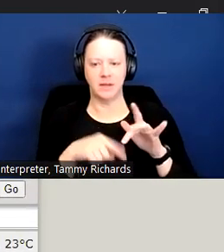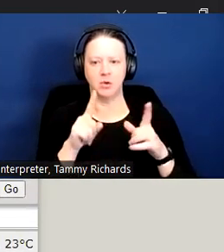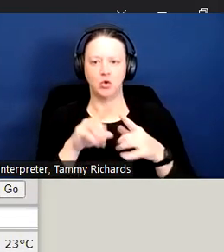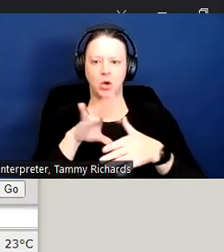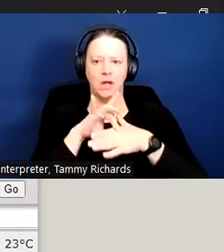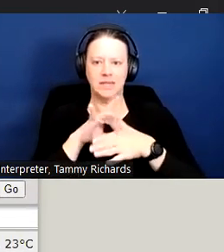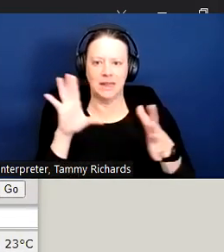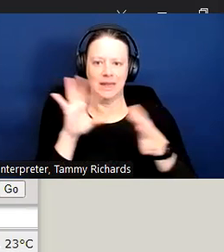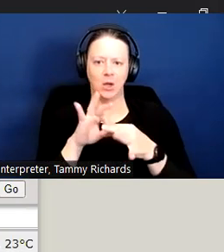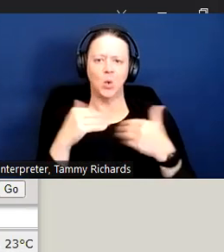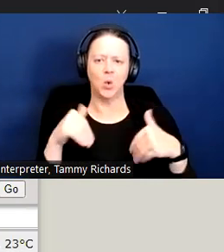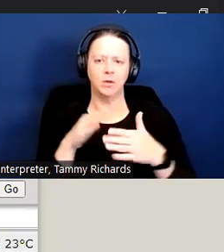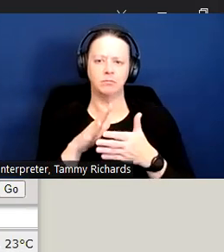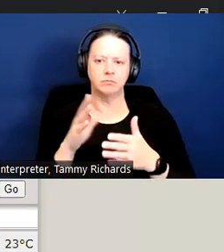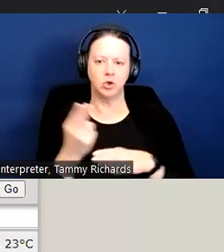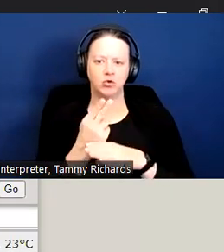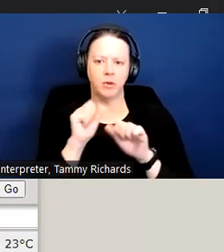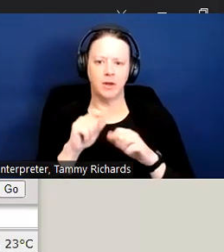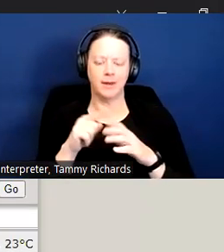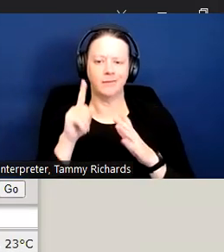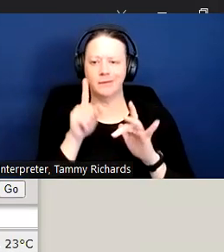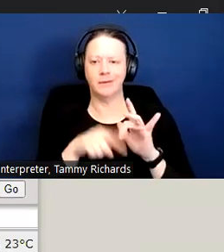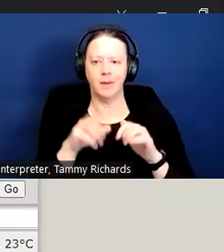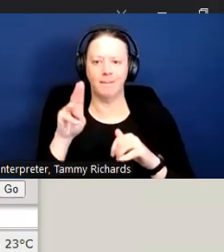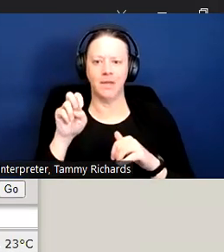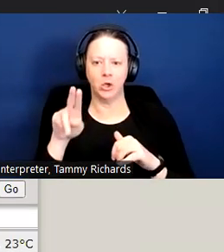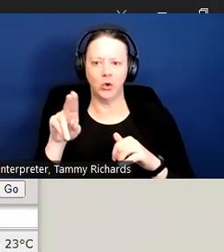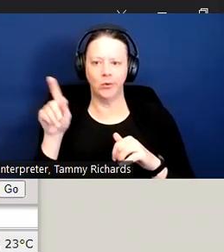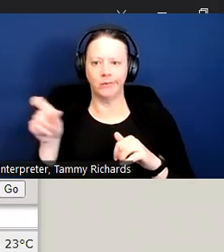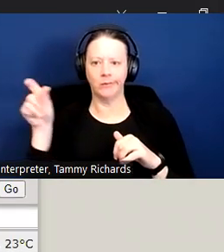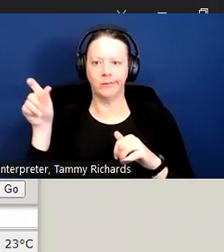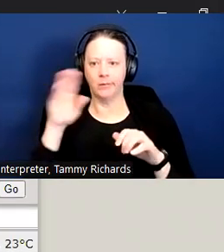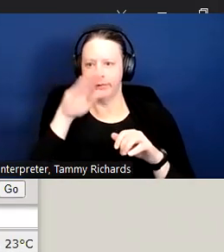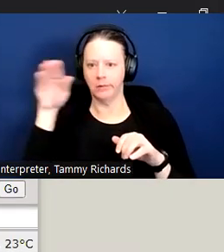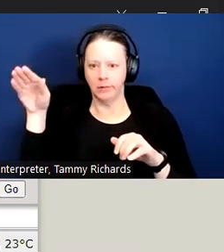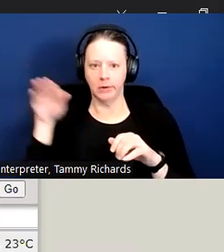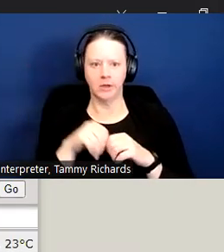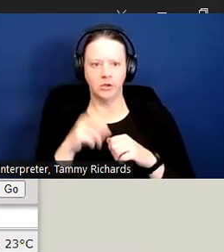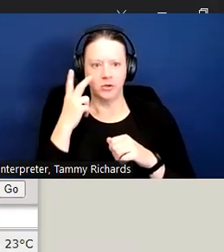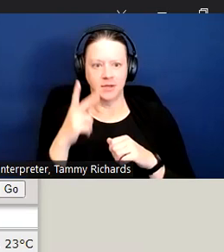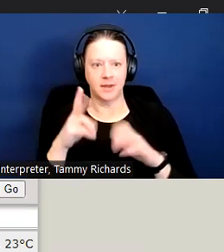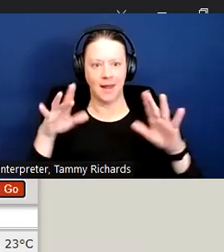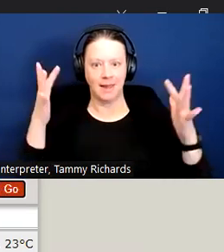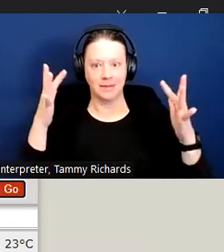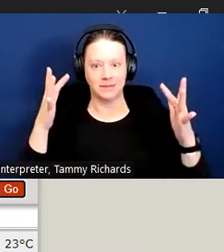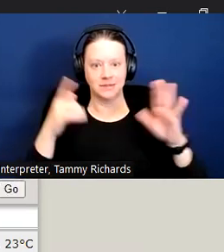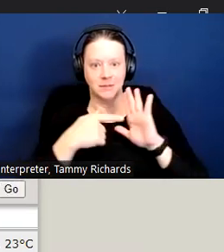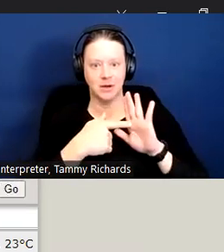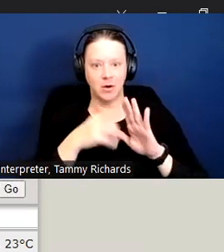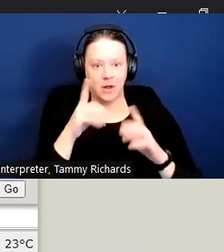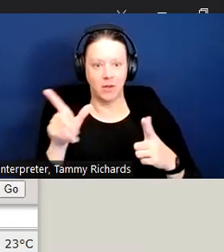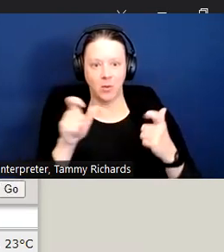Very useful because now I can just skip the navigation menu. So now if you see there's highlights appearing on the quick